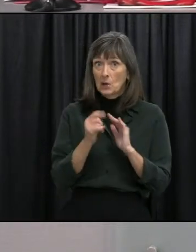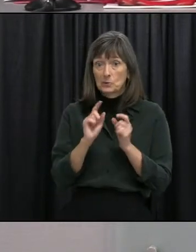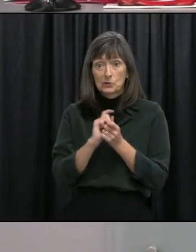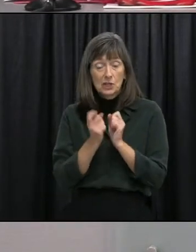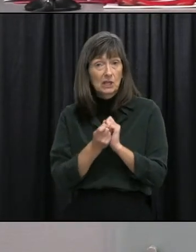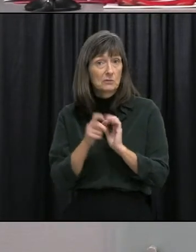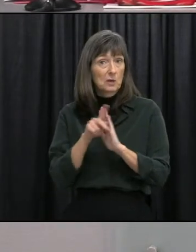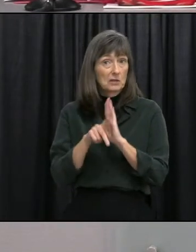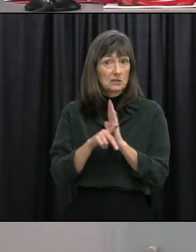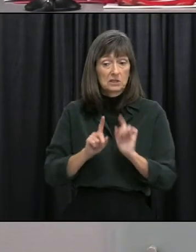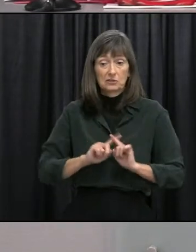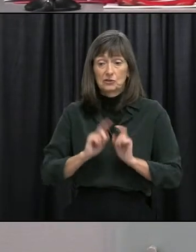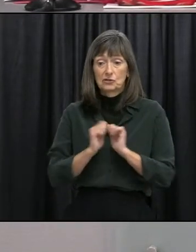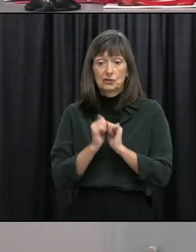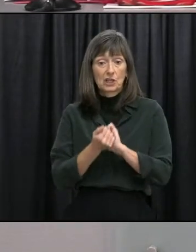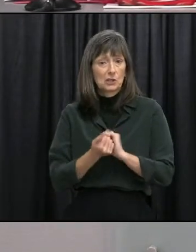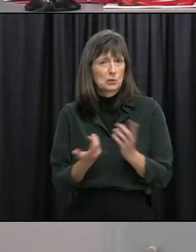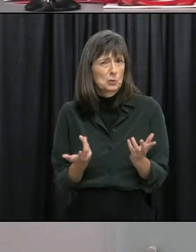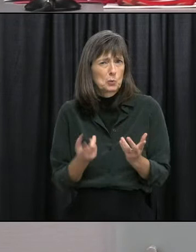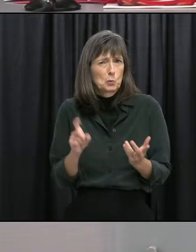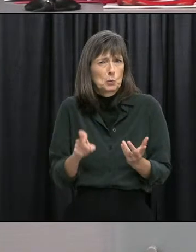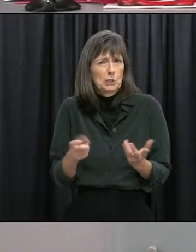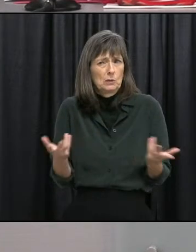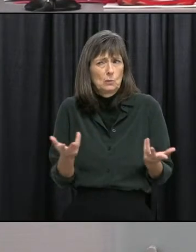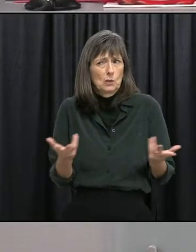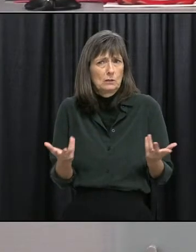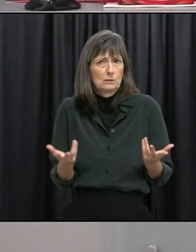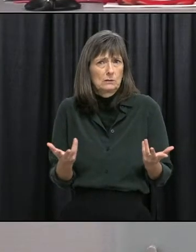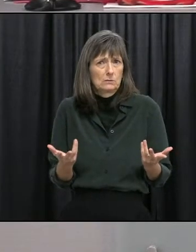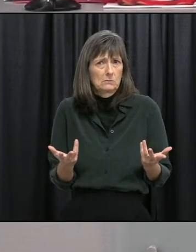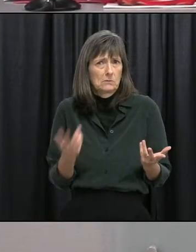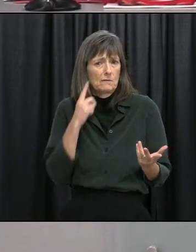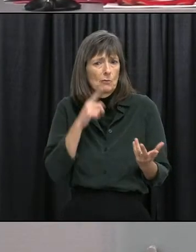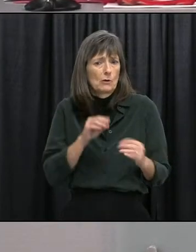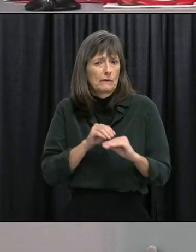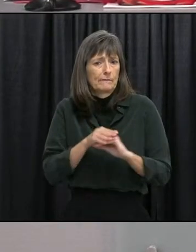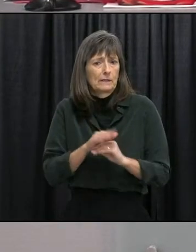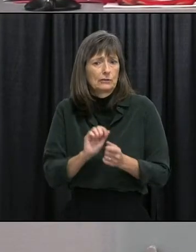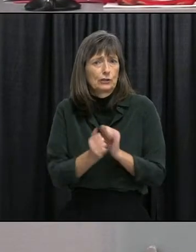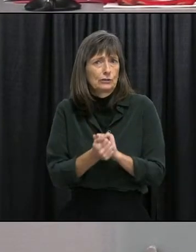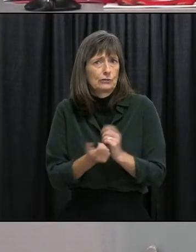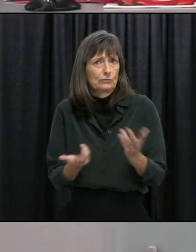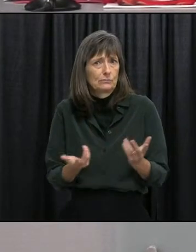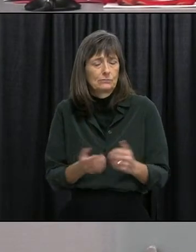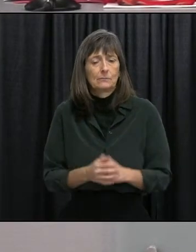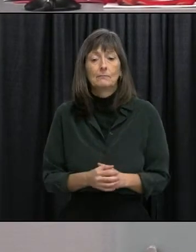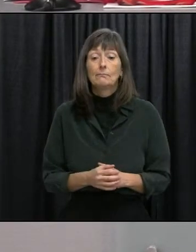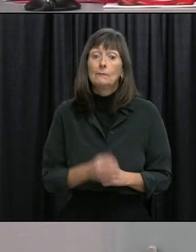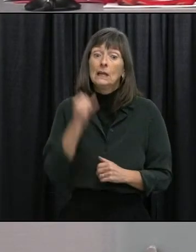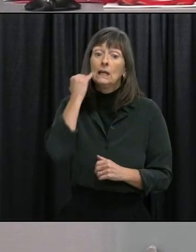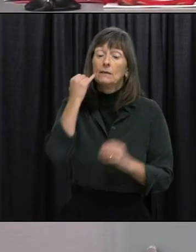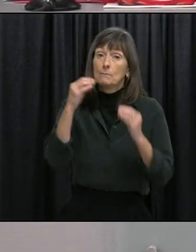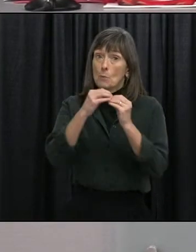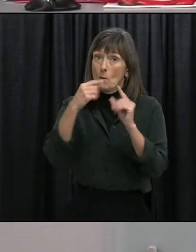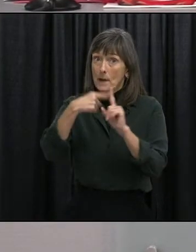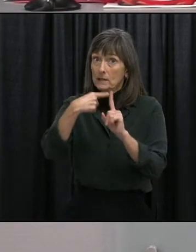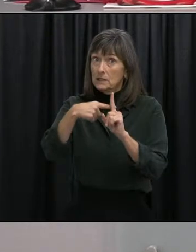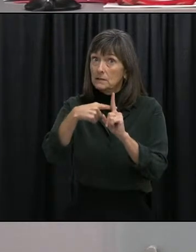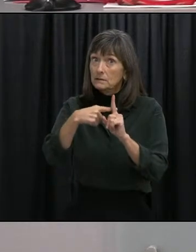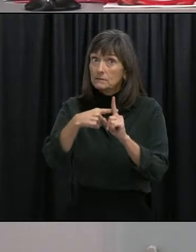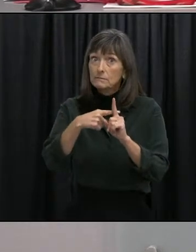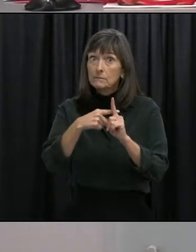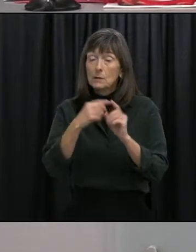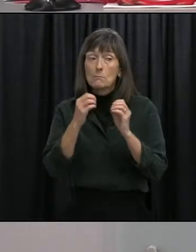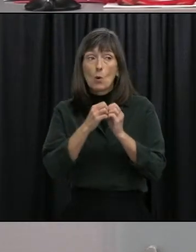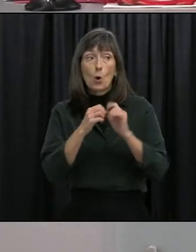lessen some of those restrictions on rotational workers? So certainly if we were seeing more cases that were coming from